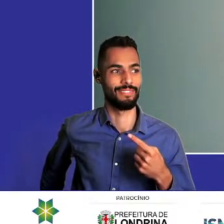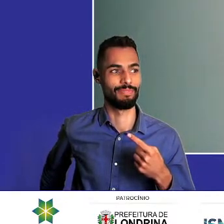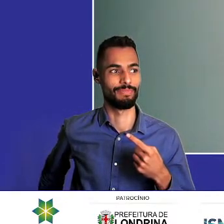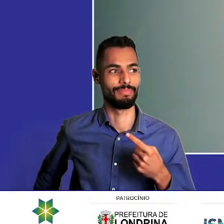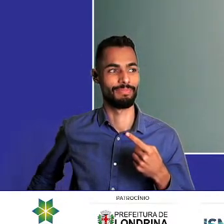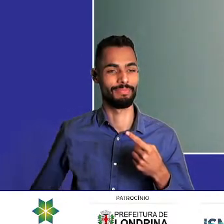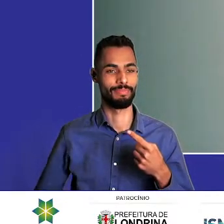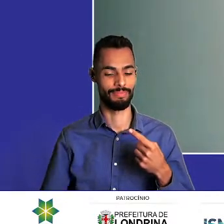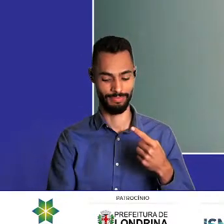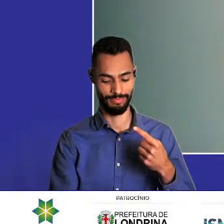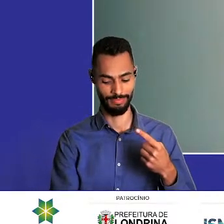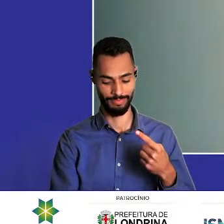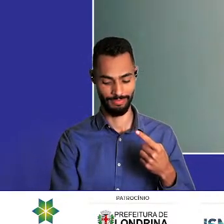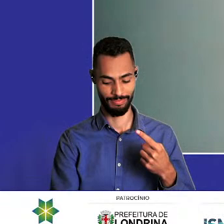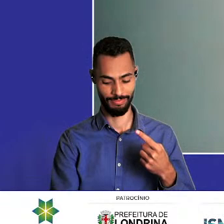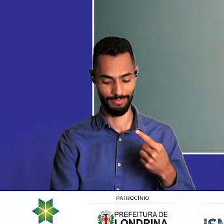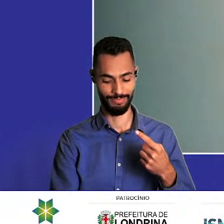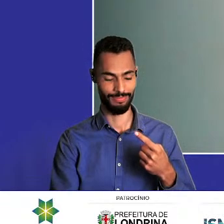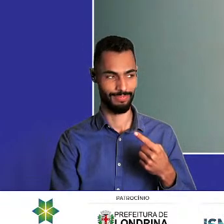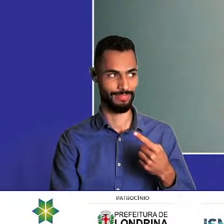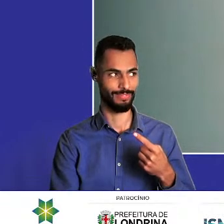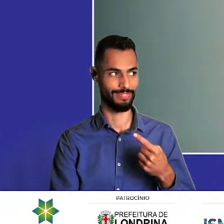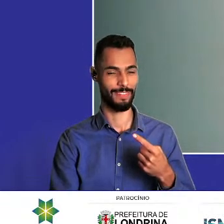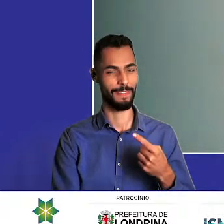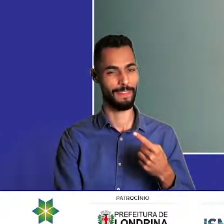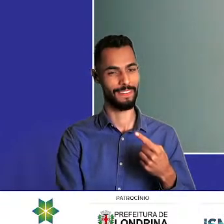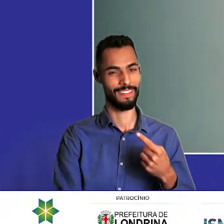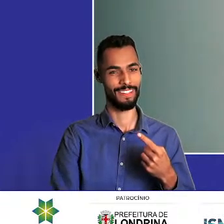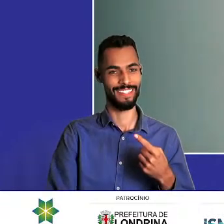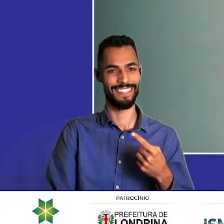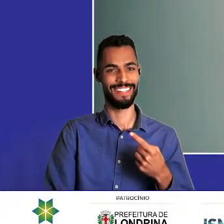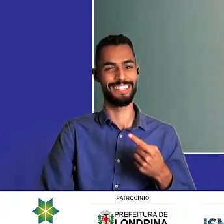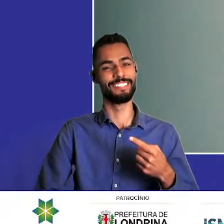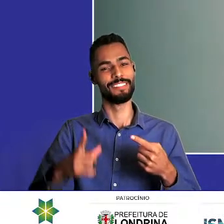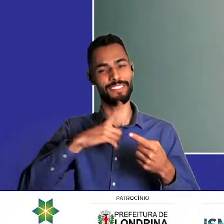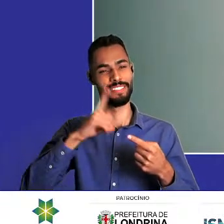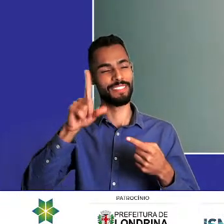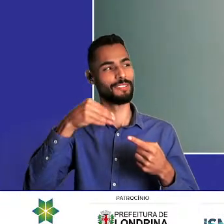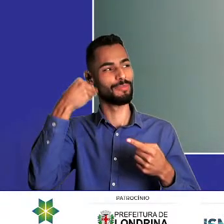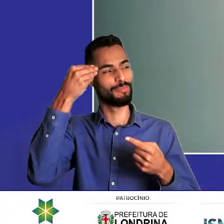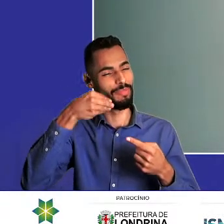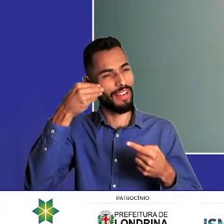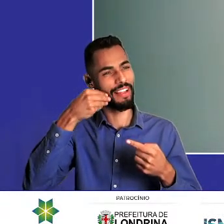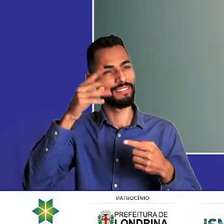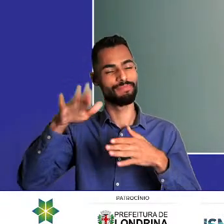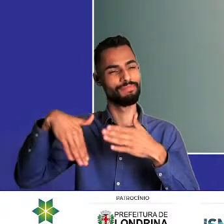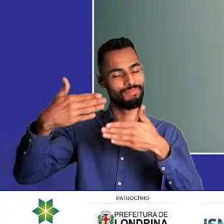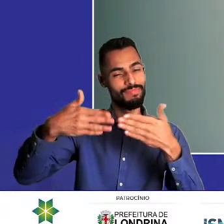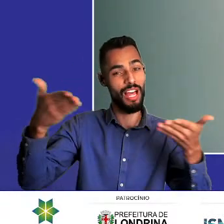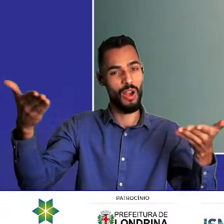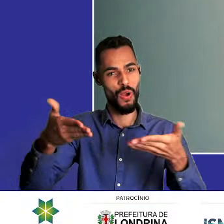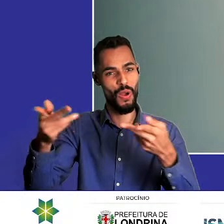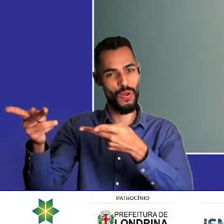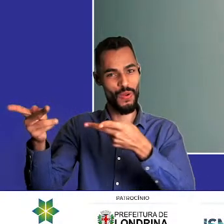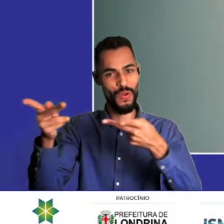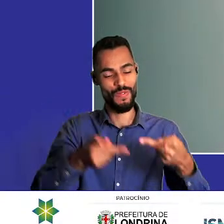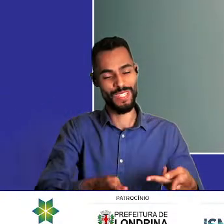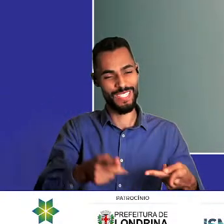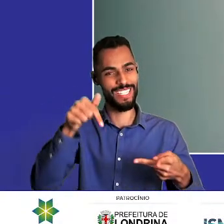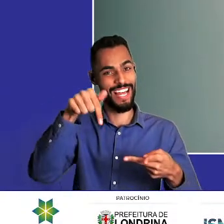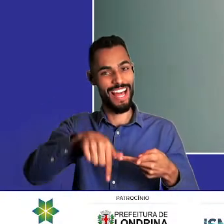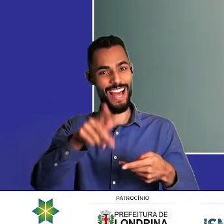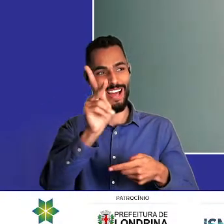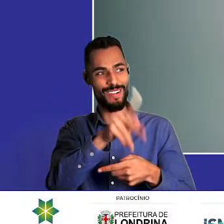To mediate this conference, we are glad to invite professors Alda Oliveira and Liane Hentke.